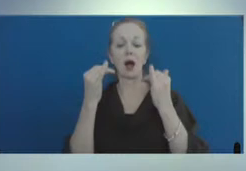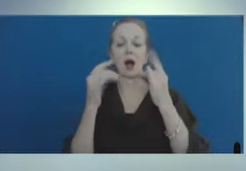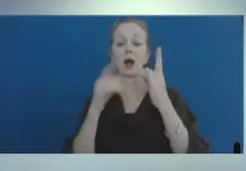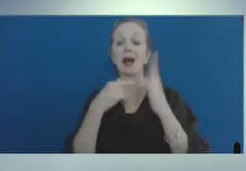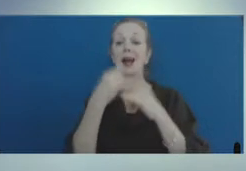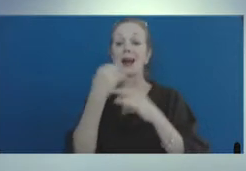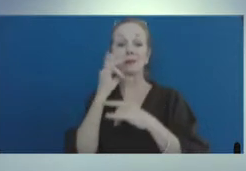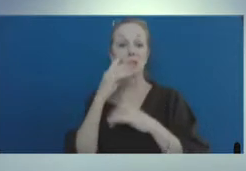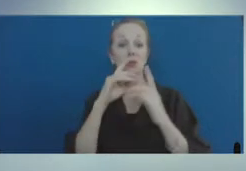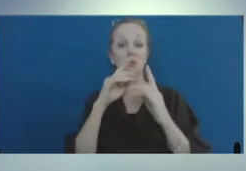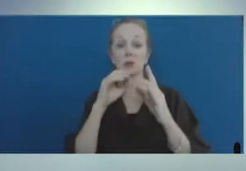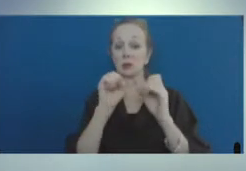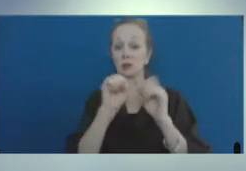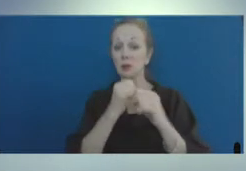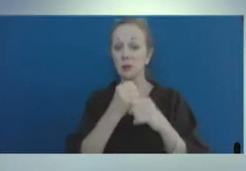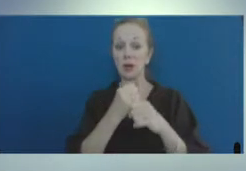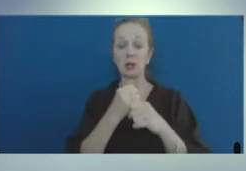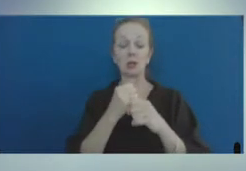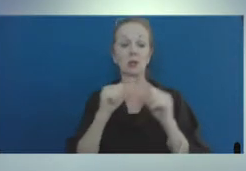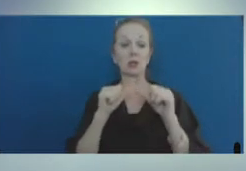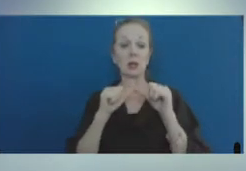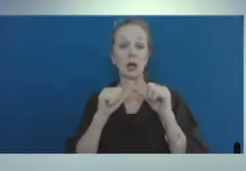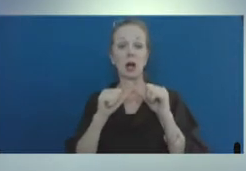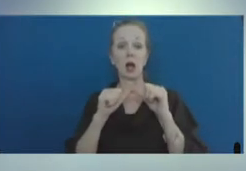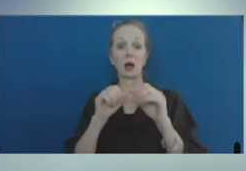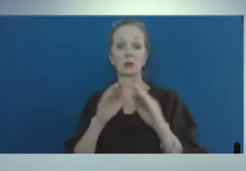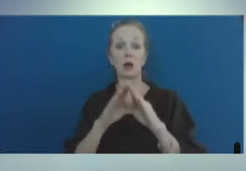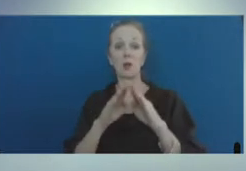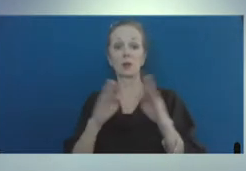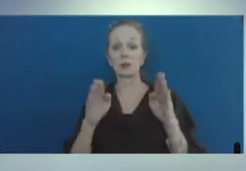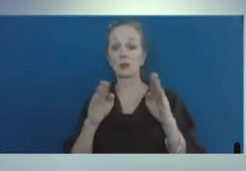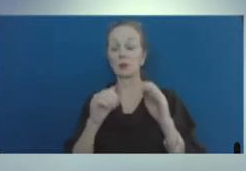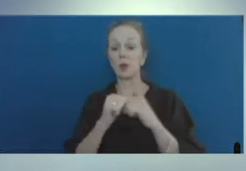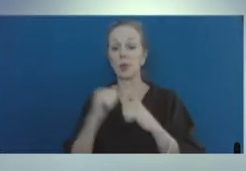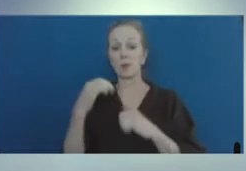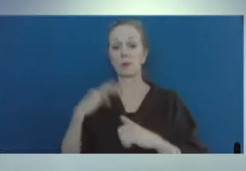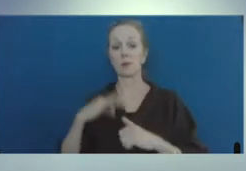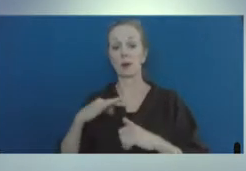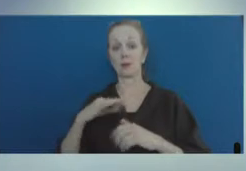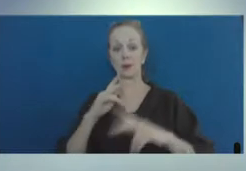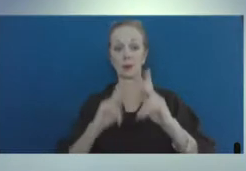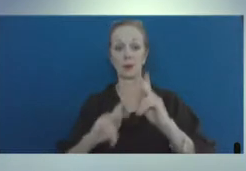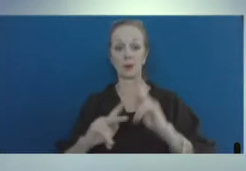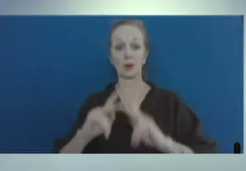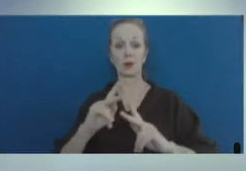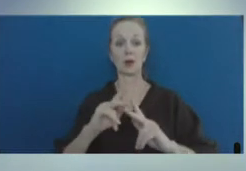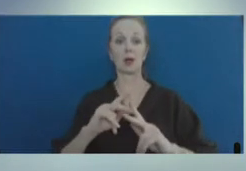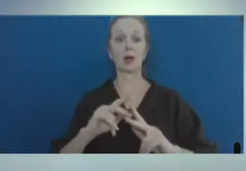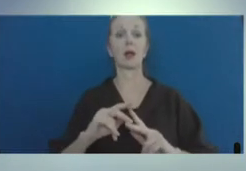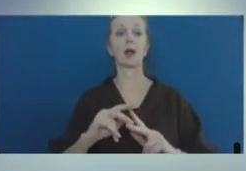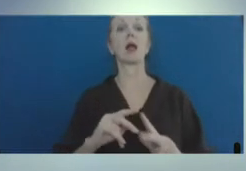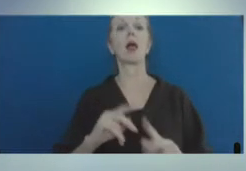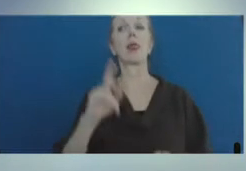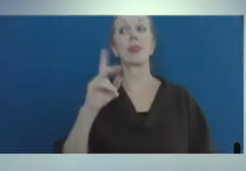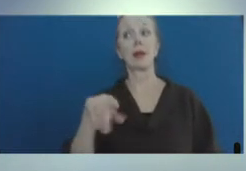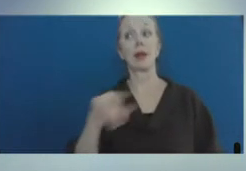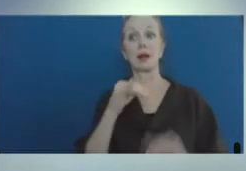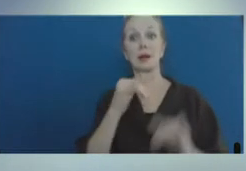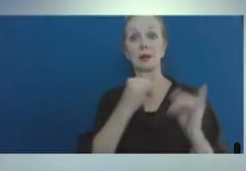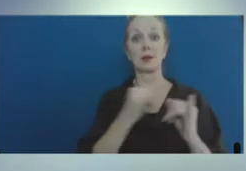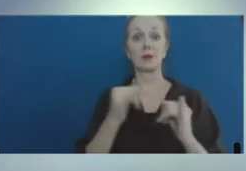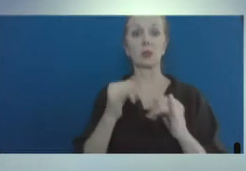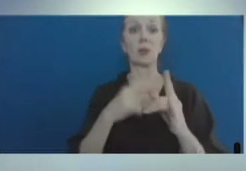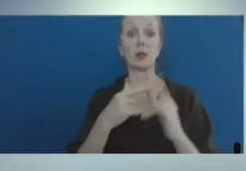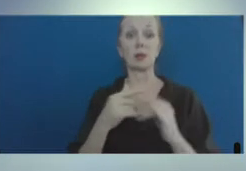could create a contiguous open space for the benefit of people, then their individual homes could be on smaller